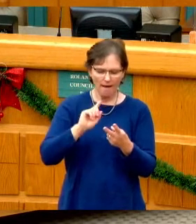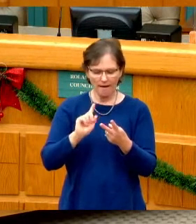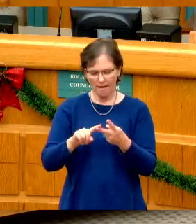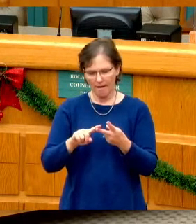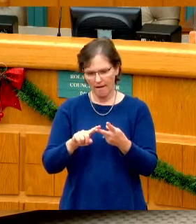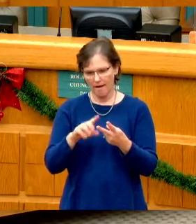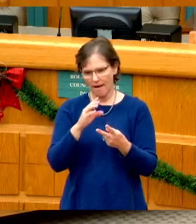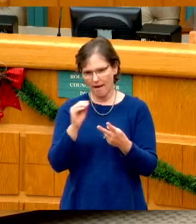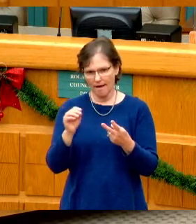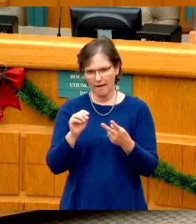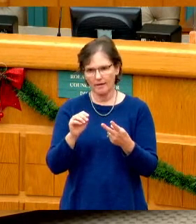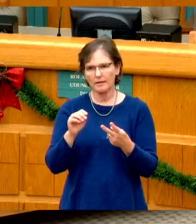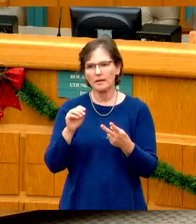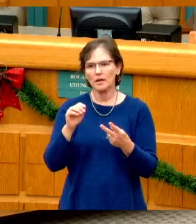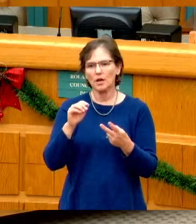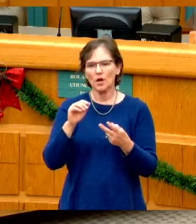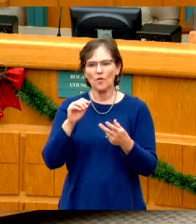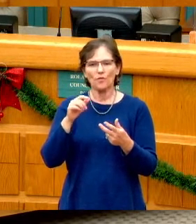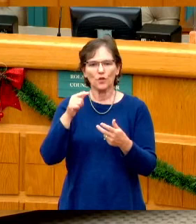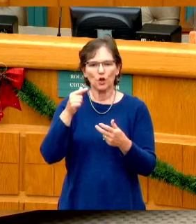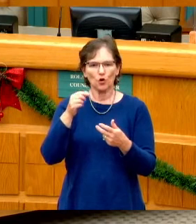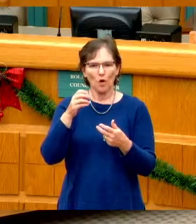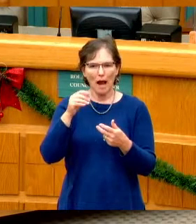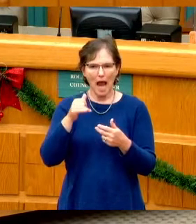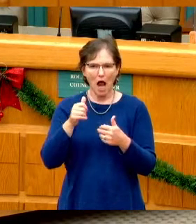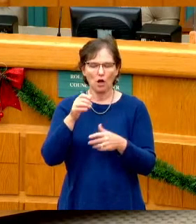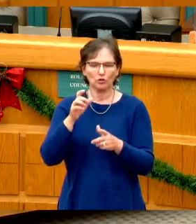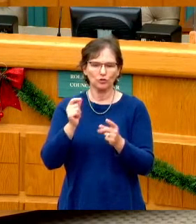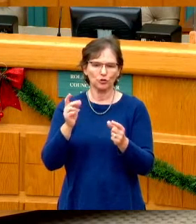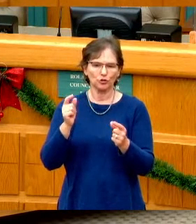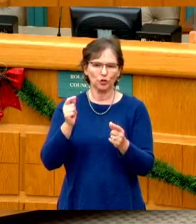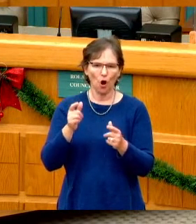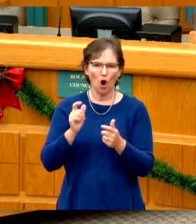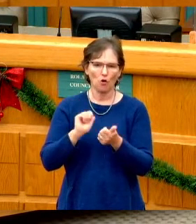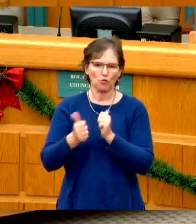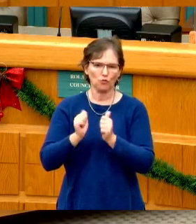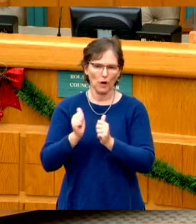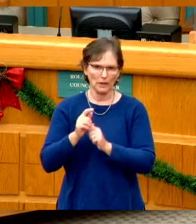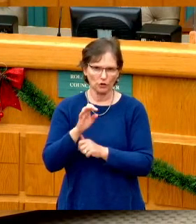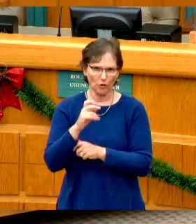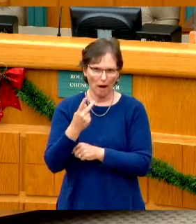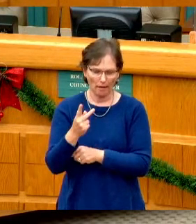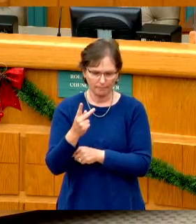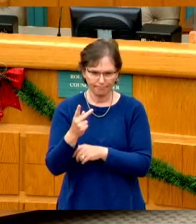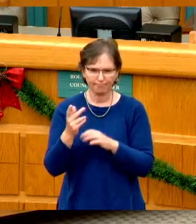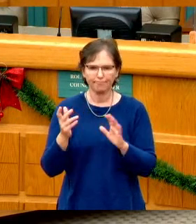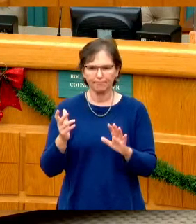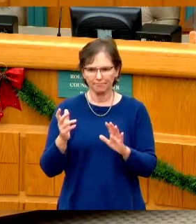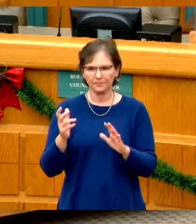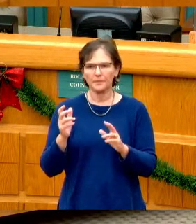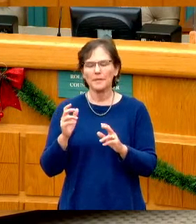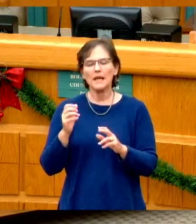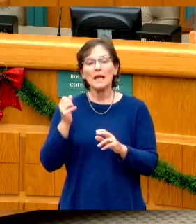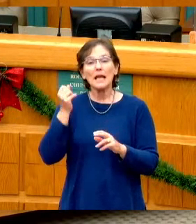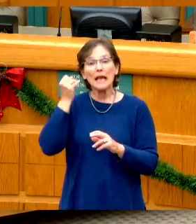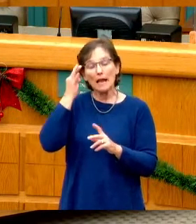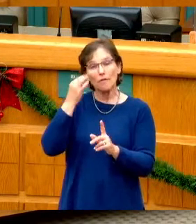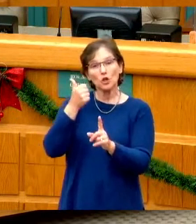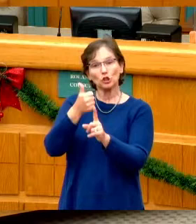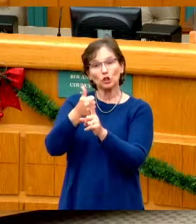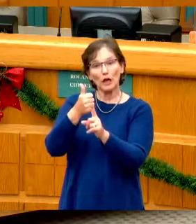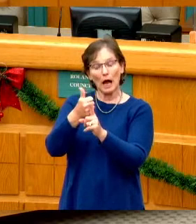not only the health district. If you are a provider, if you are a medical physician who still has not registered